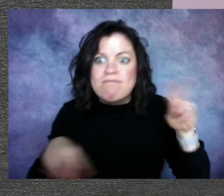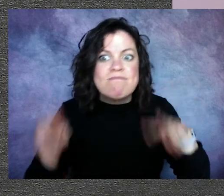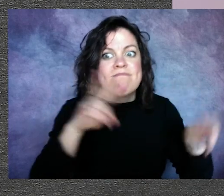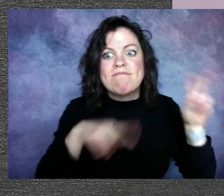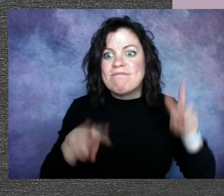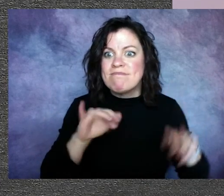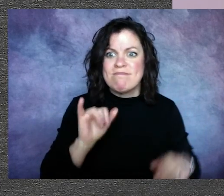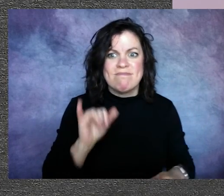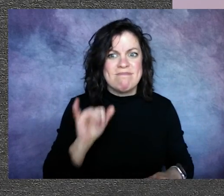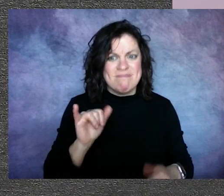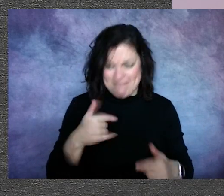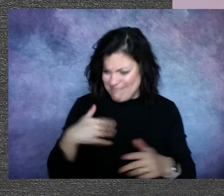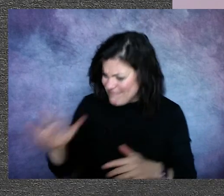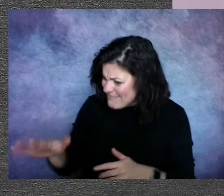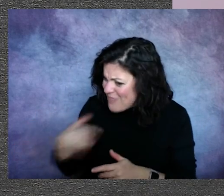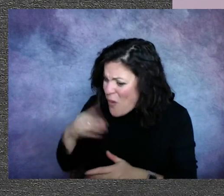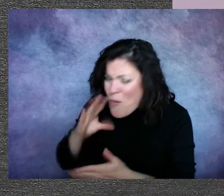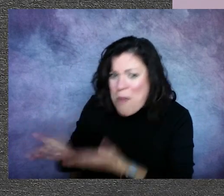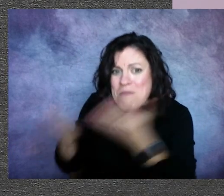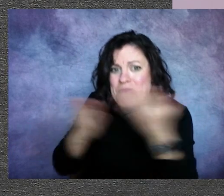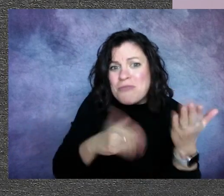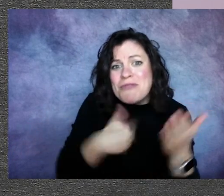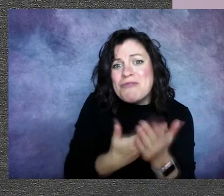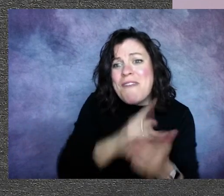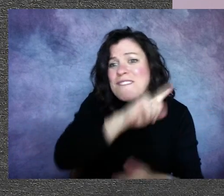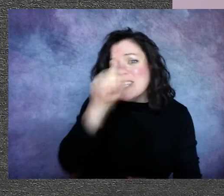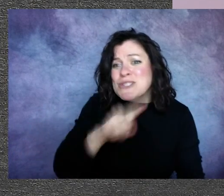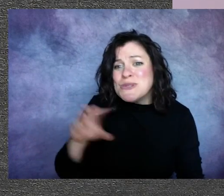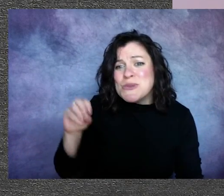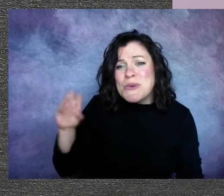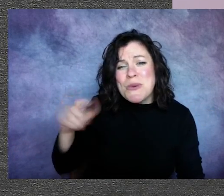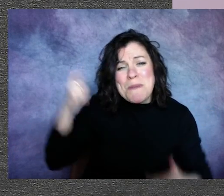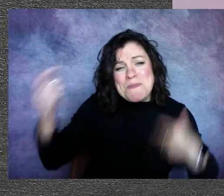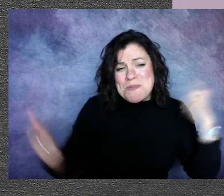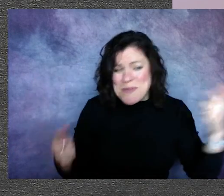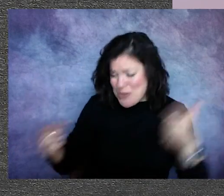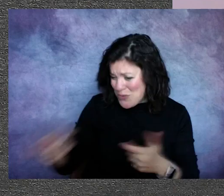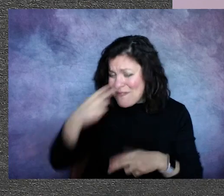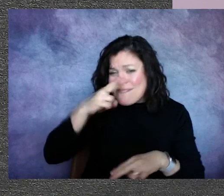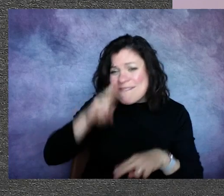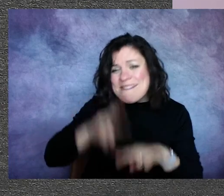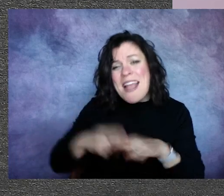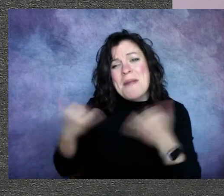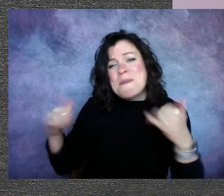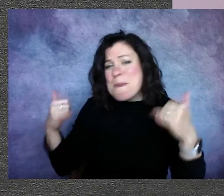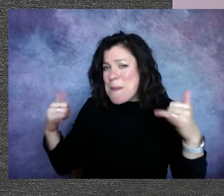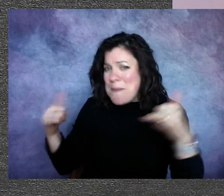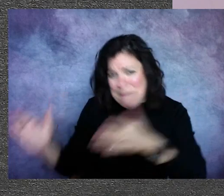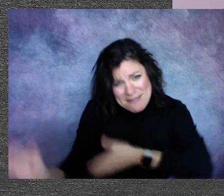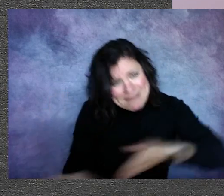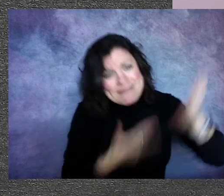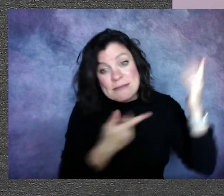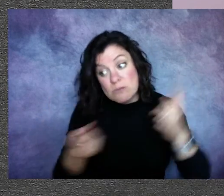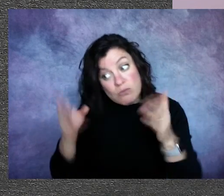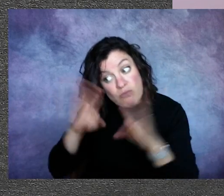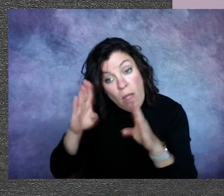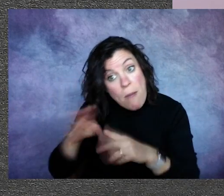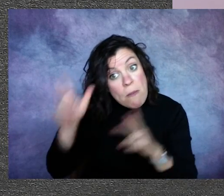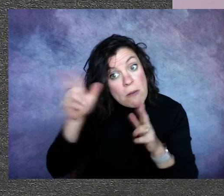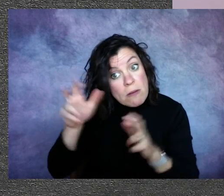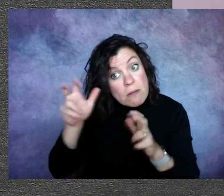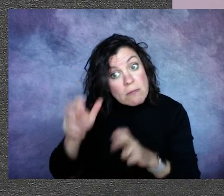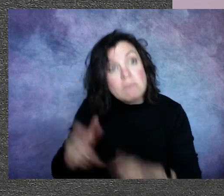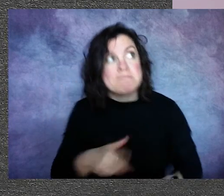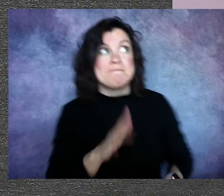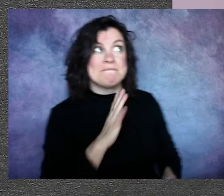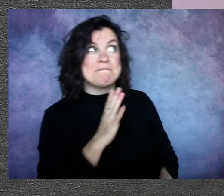you to a big zoo in a big city. You will like it there. Now run along and play, but don't get into trouble. George promised